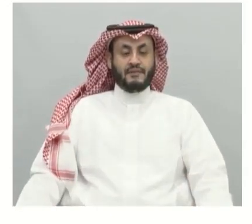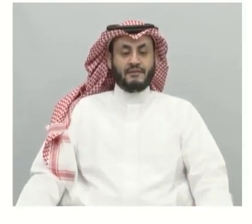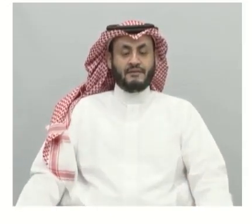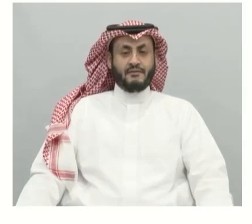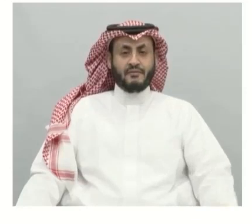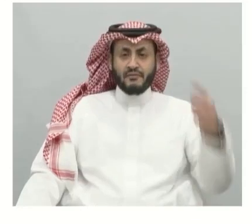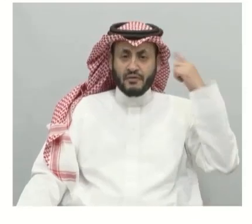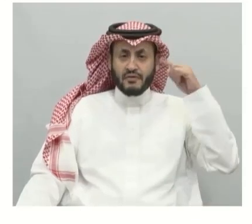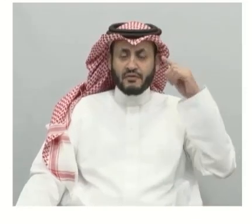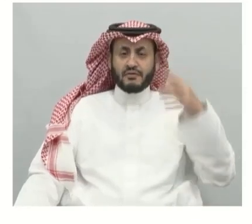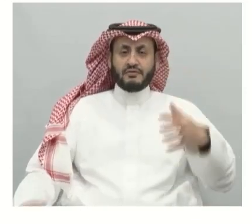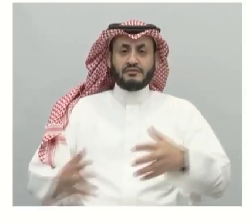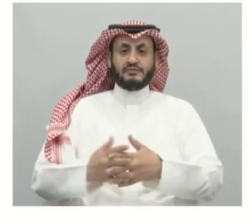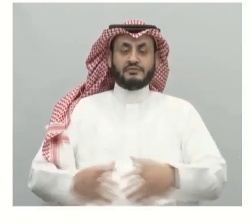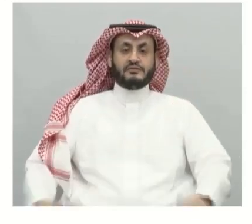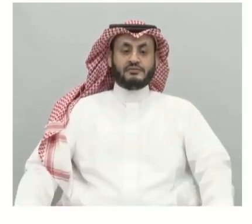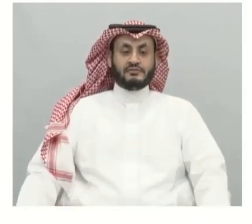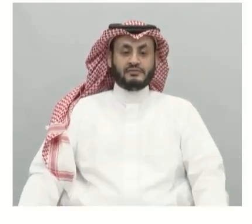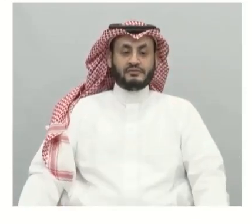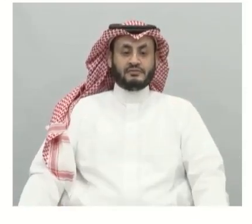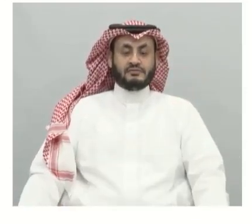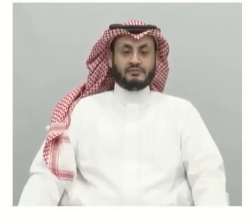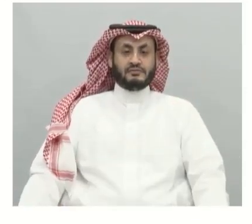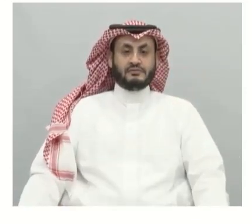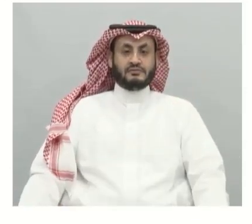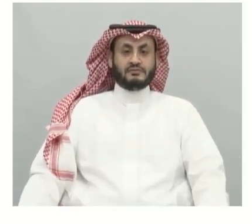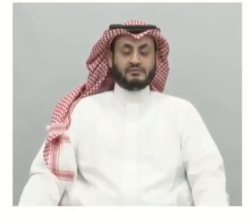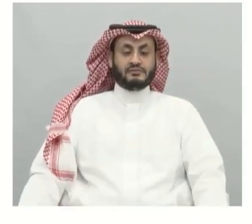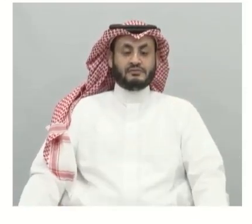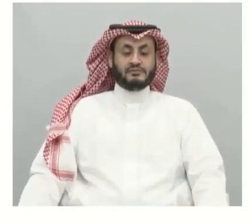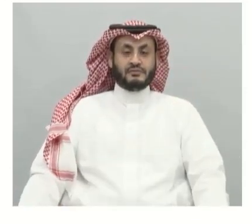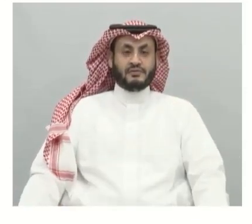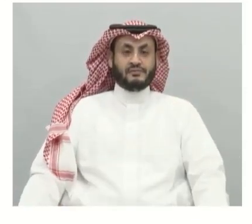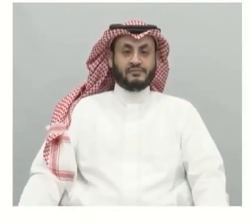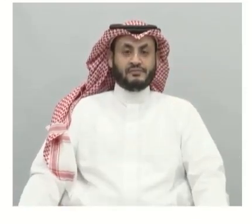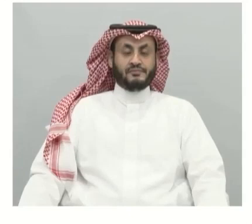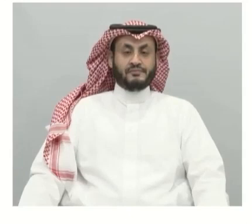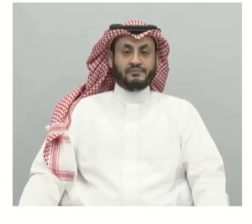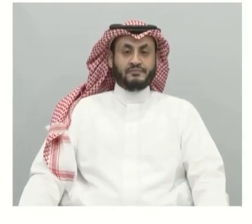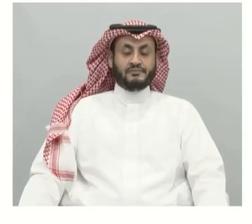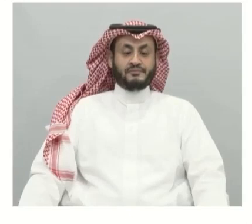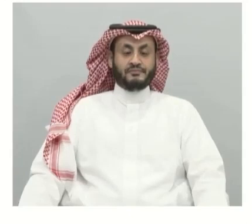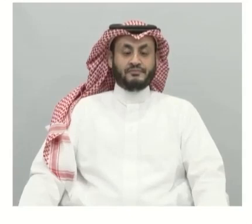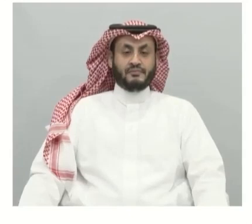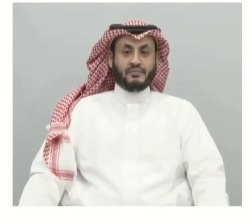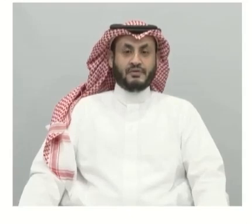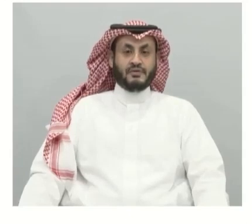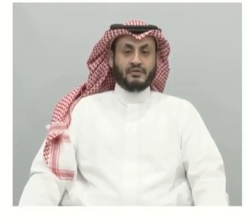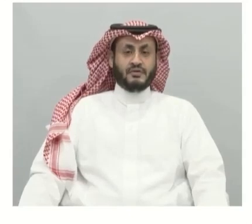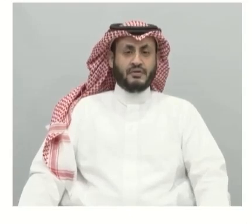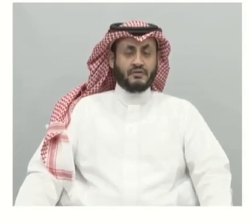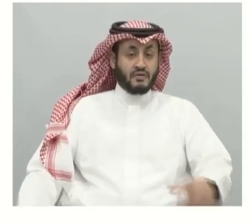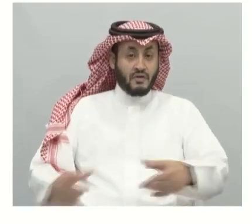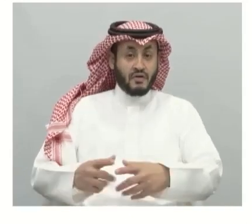thinkers. And you could maybe ask your parents if they're around. Ask them, what do you see? It seems it's a